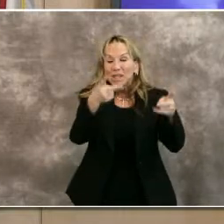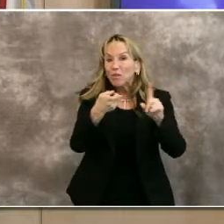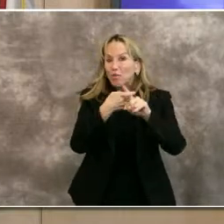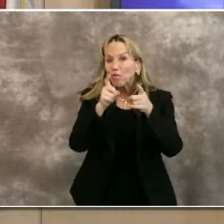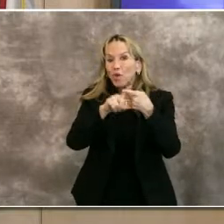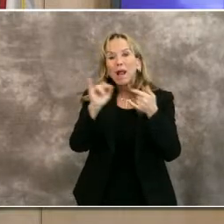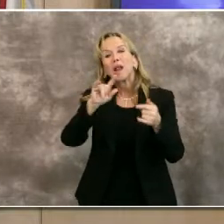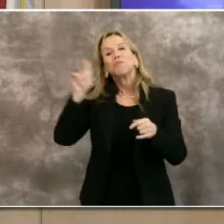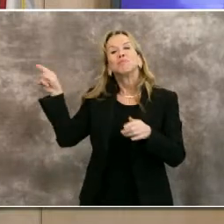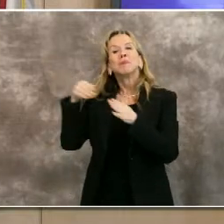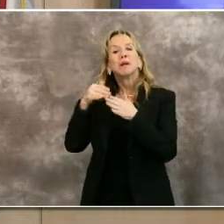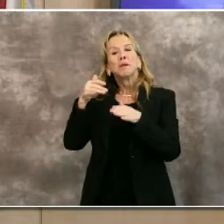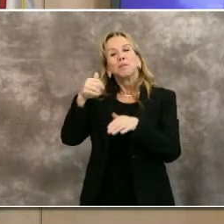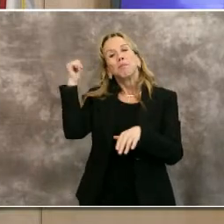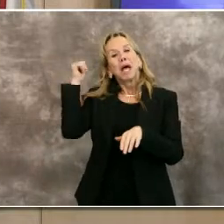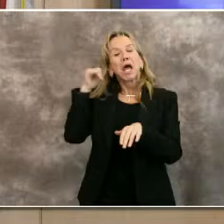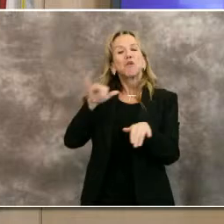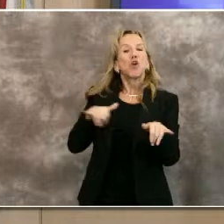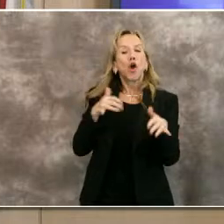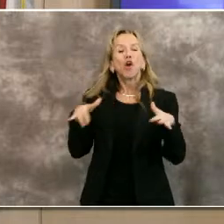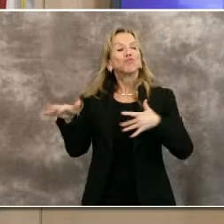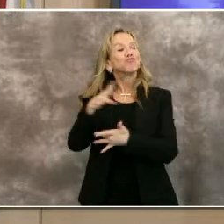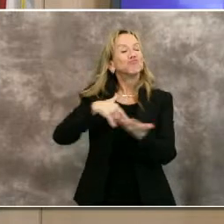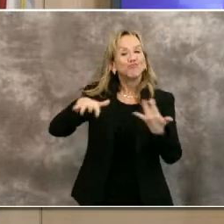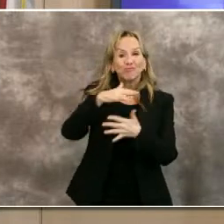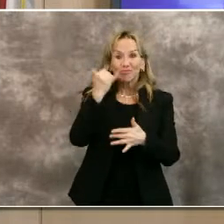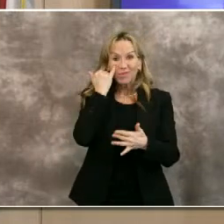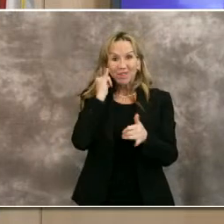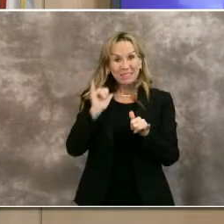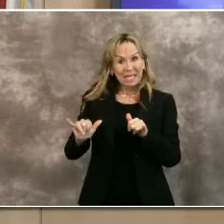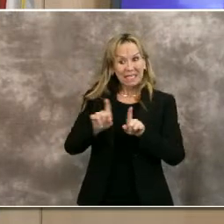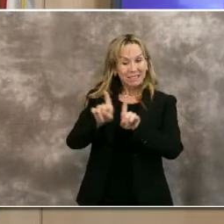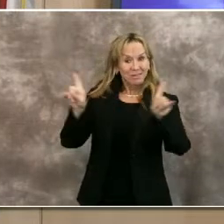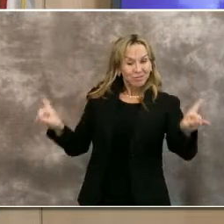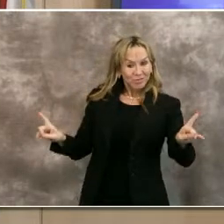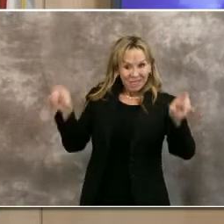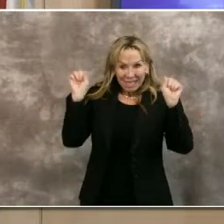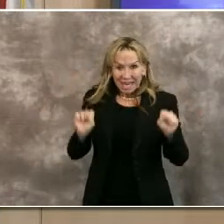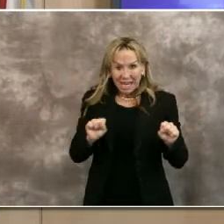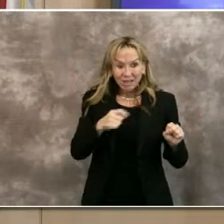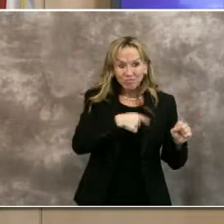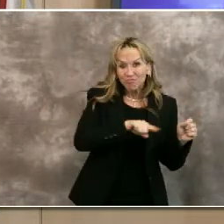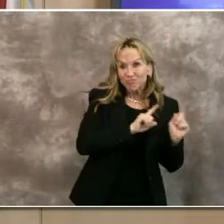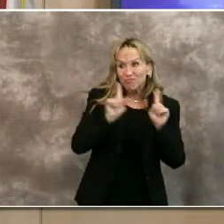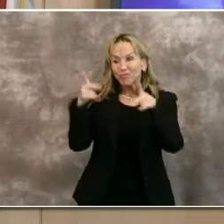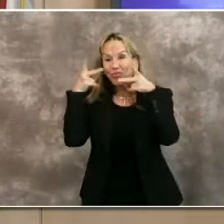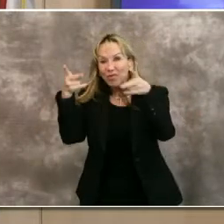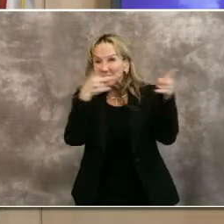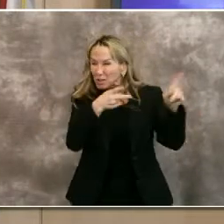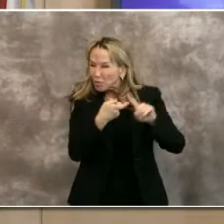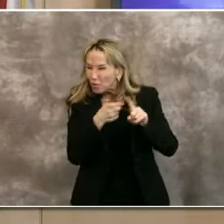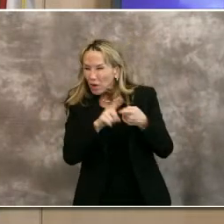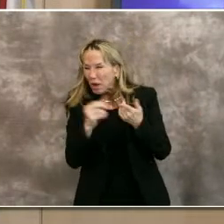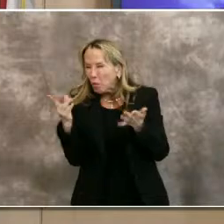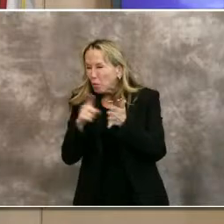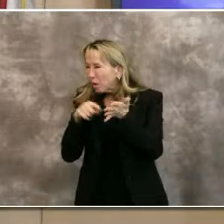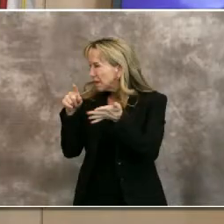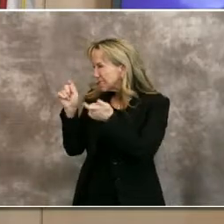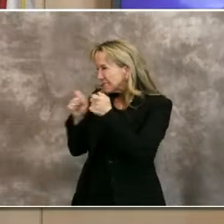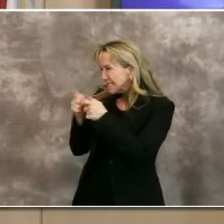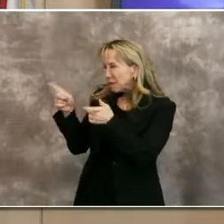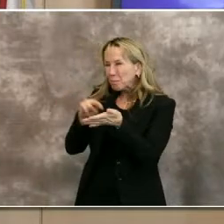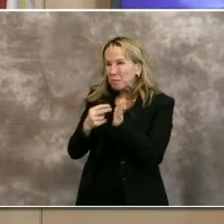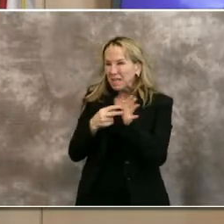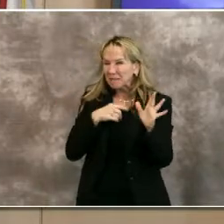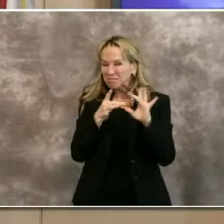their backyard, even if they're 6 feet away? Okay, What does that mean for Dr. people to visit each other?